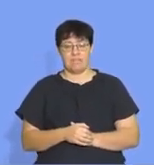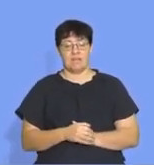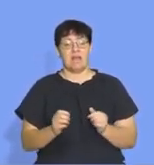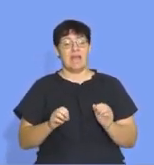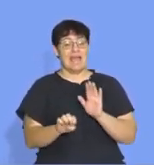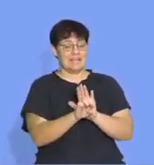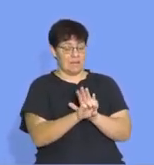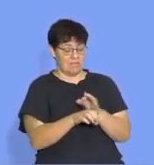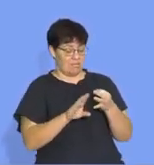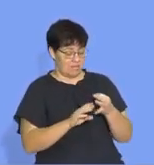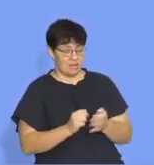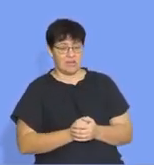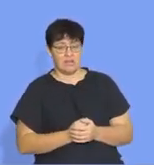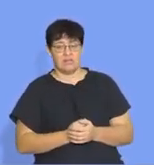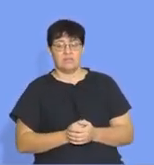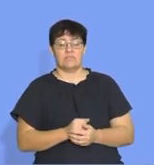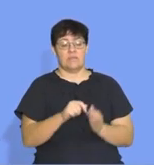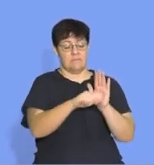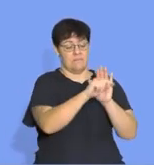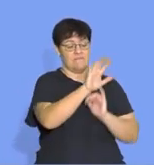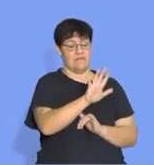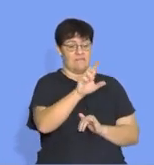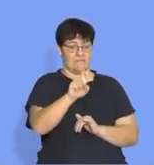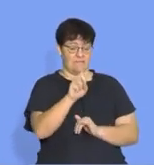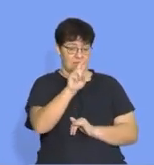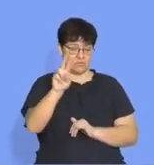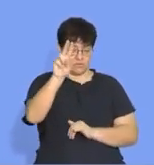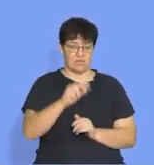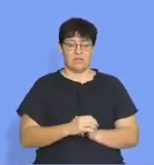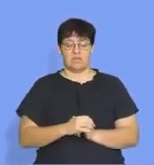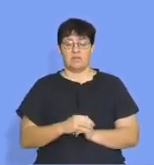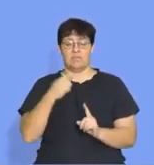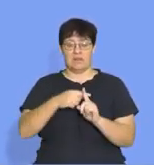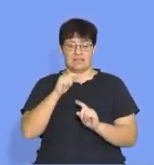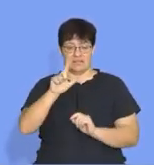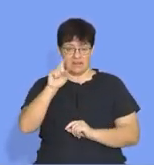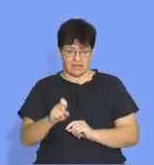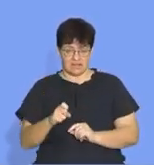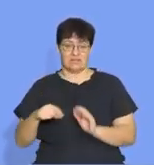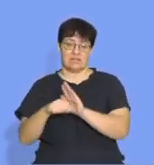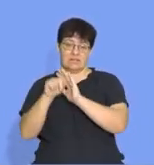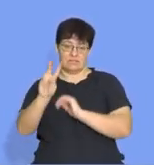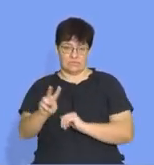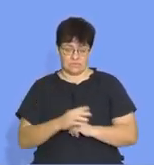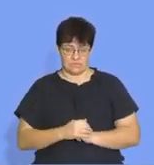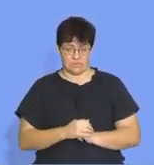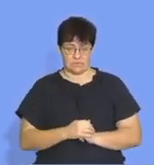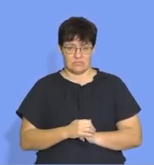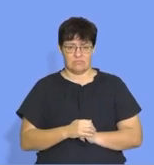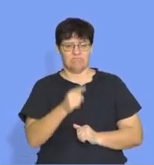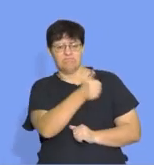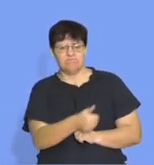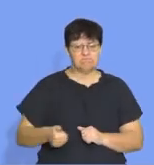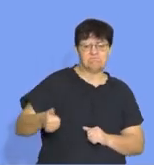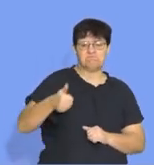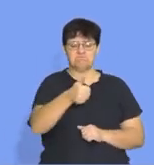will be minus 5x squared plus 7x minus 2. One of the main things that I will always